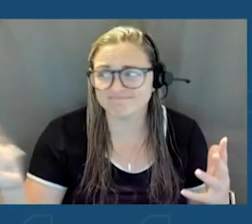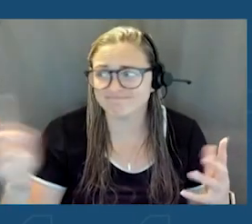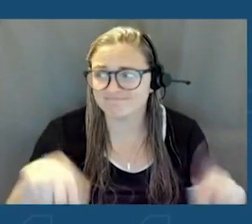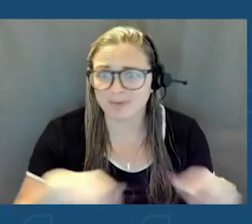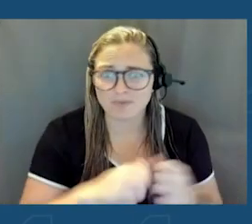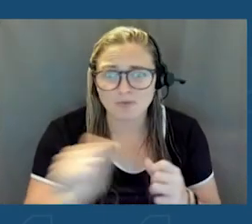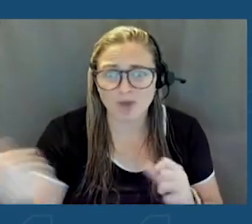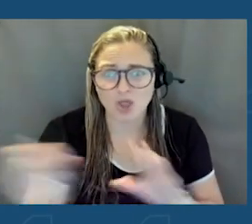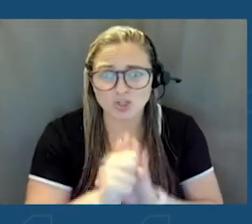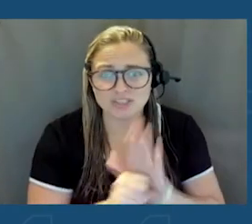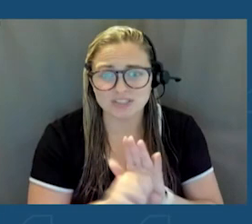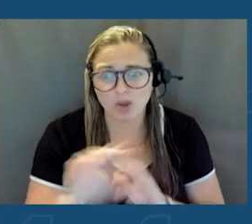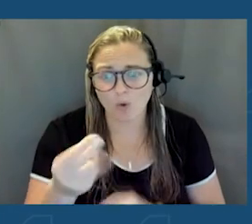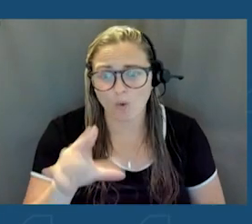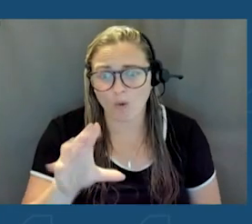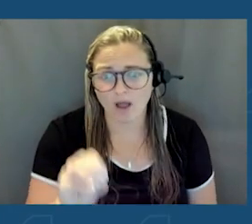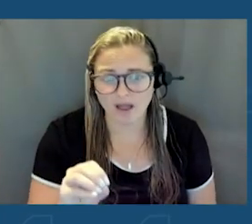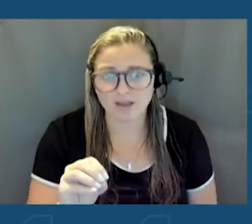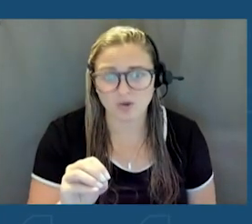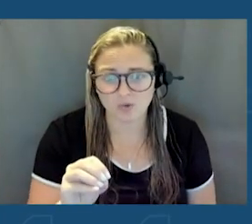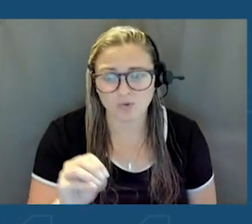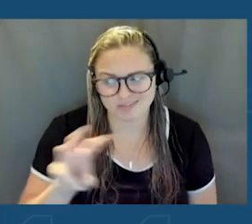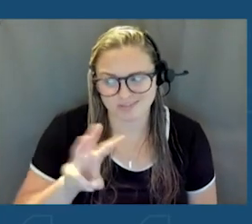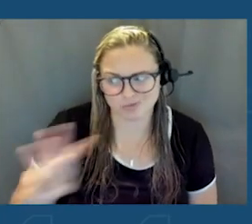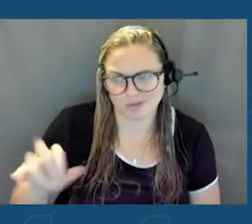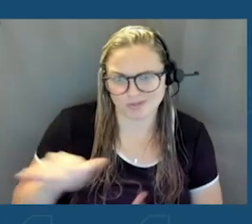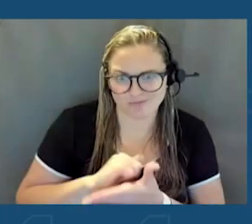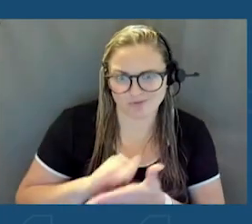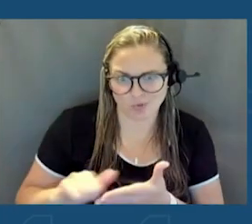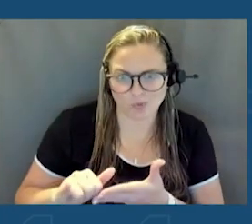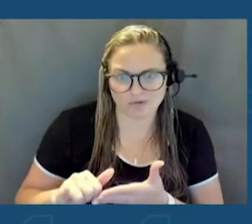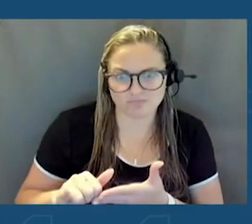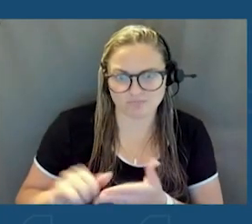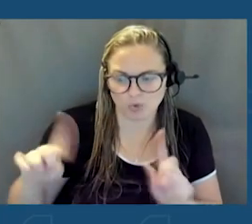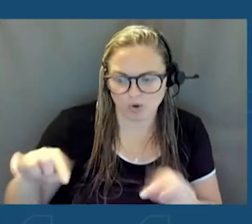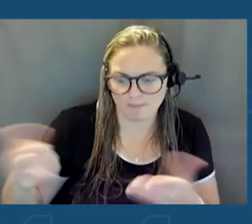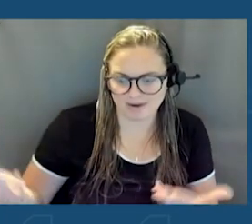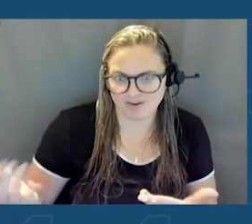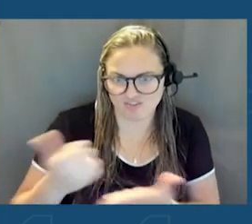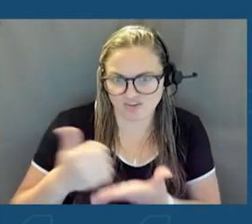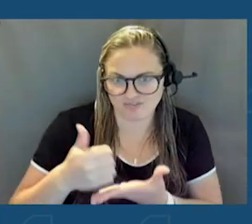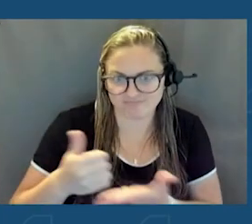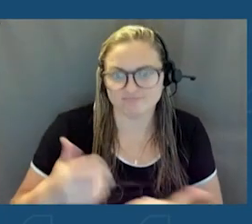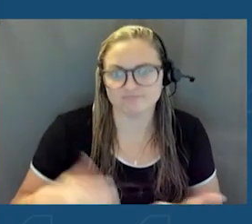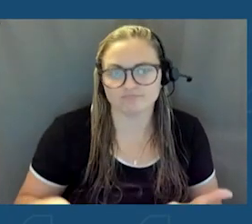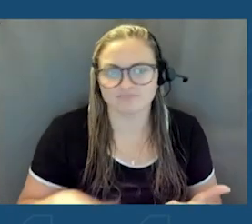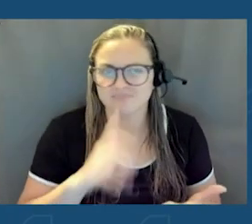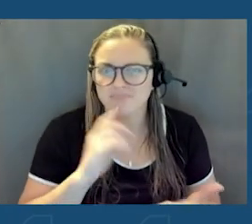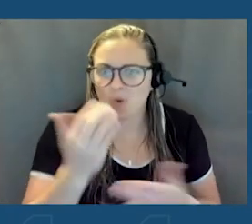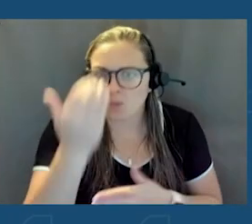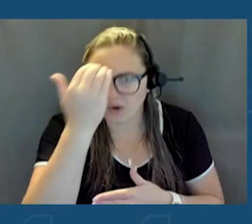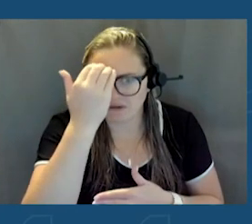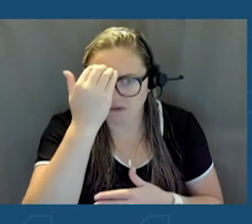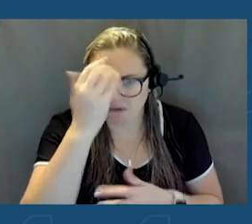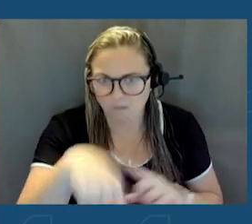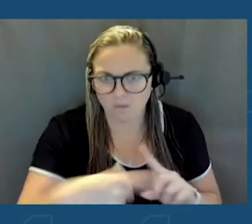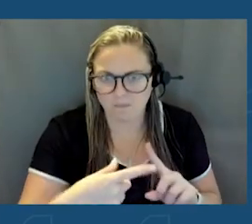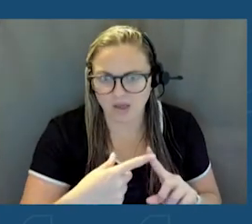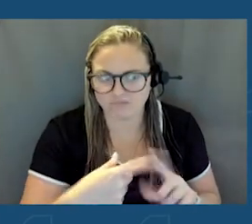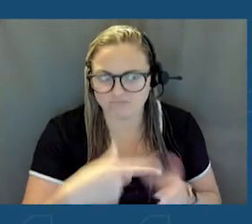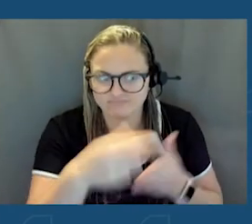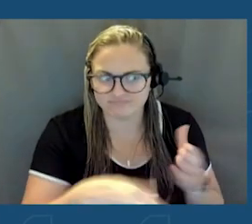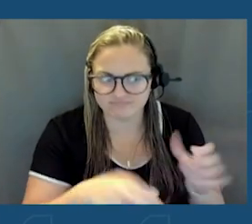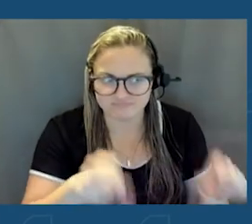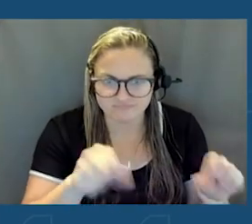to Western New York as we speak. So, but we're very, very cognizant of the consequences of what